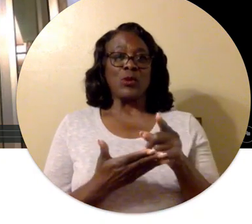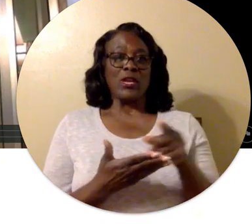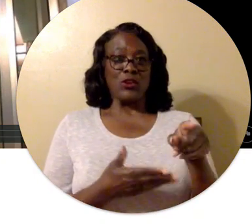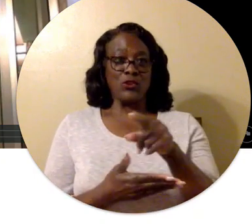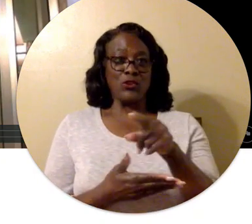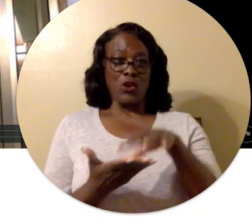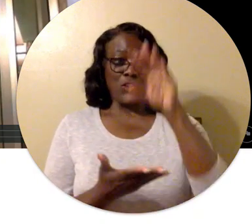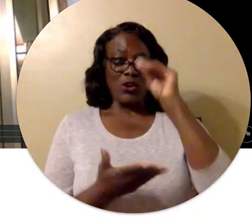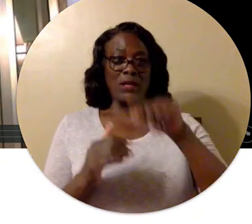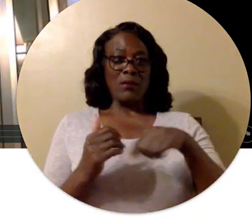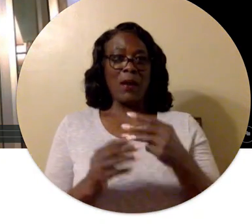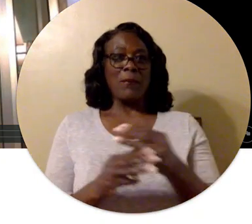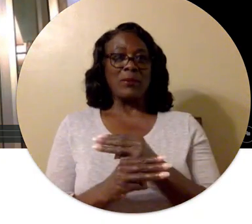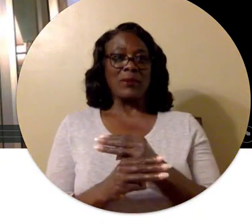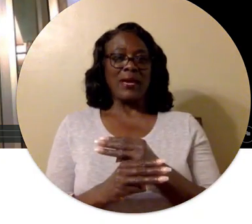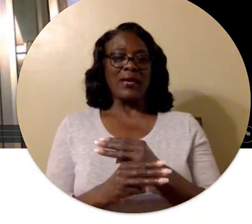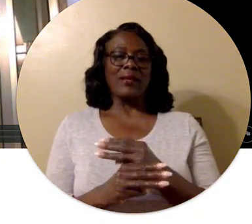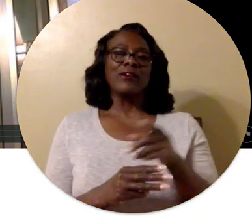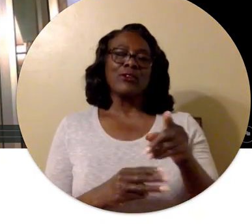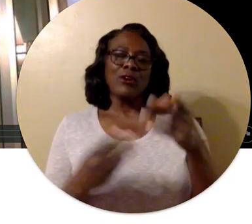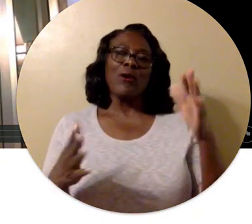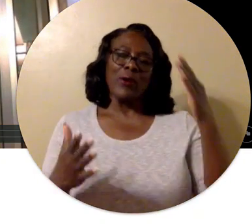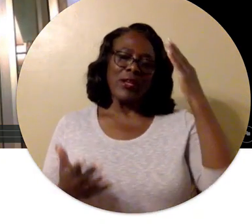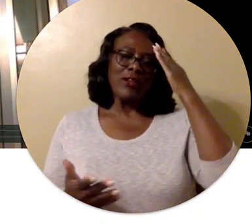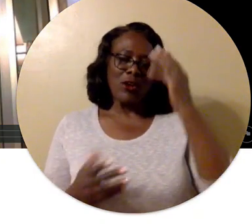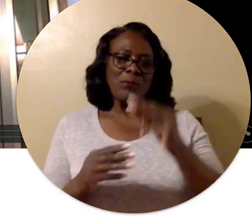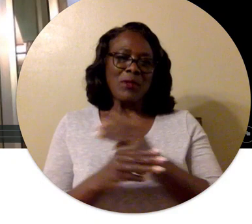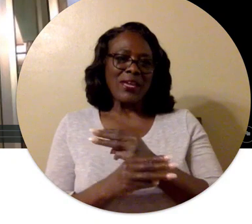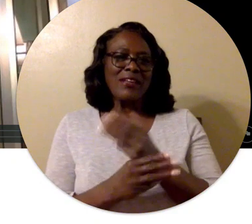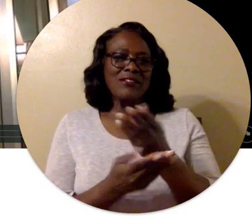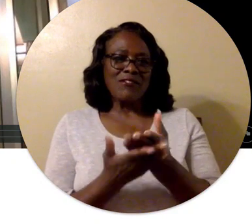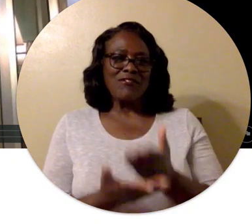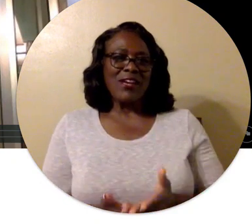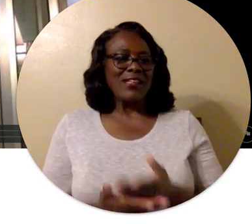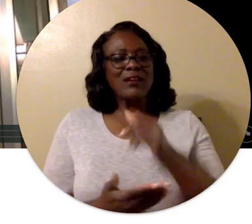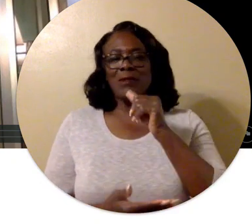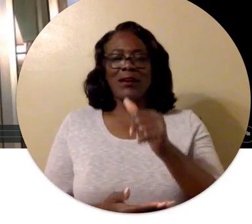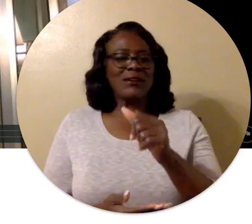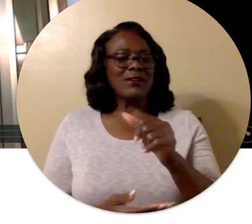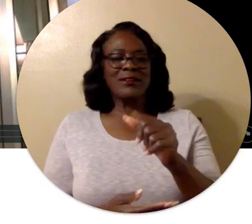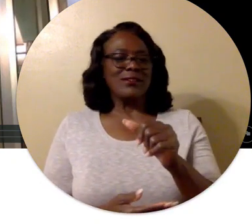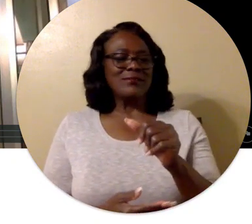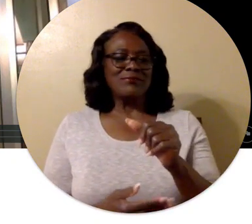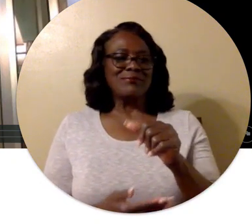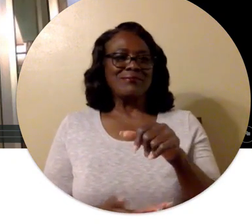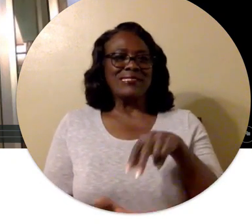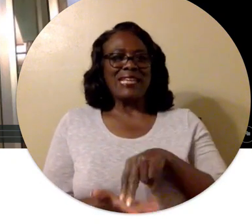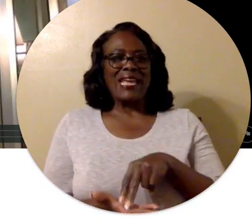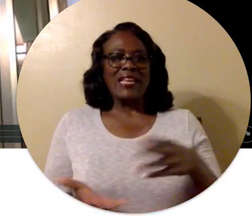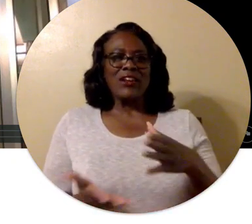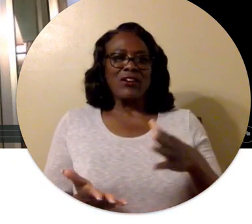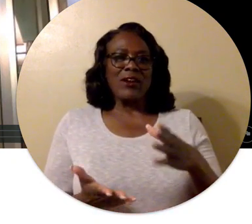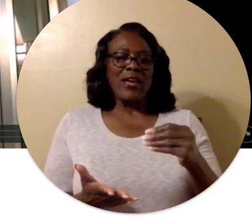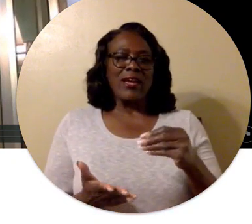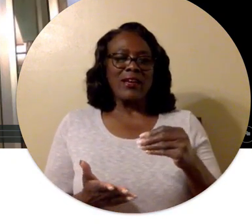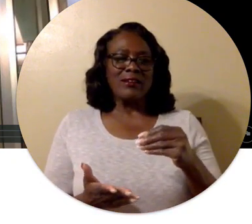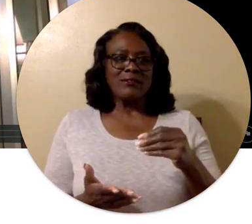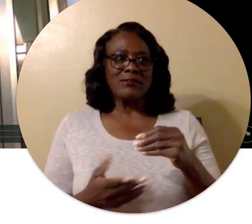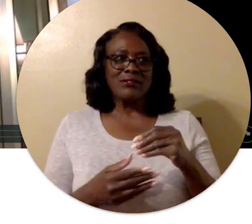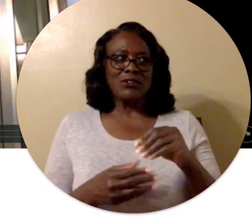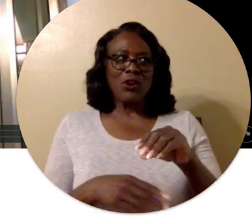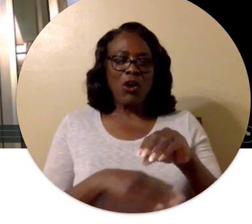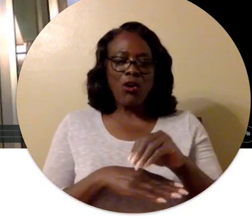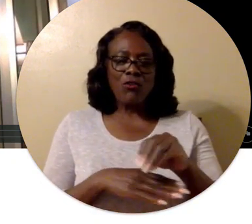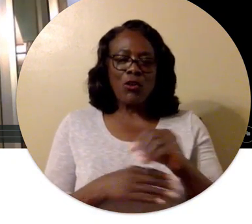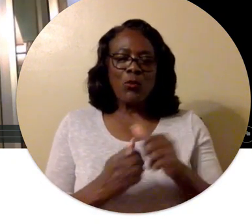about multiplication, which you guys already know your multiplication facts. I'm not going to stand here and go over those with you, but I did want to talk